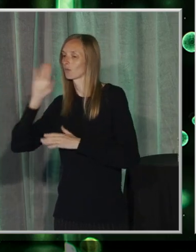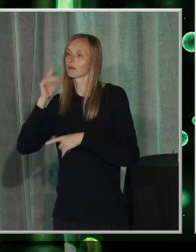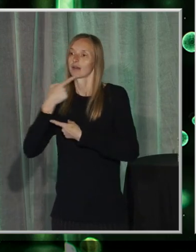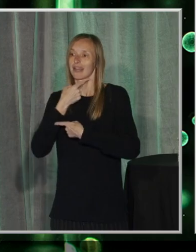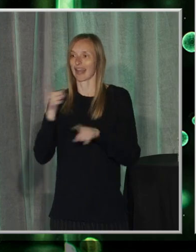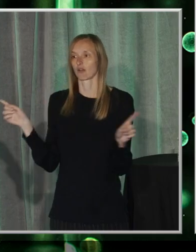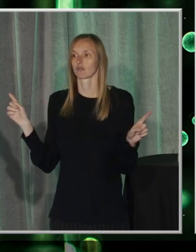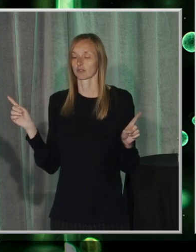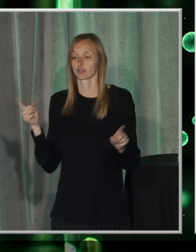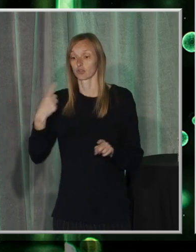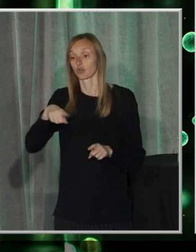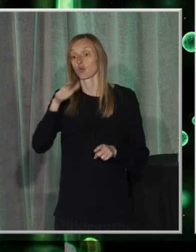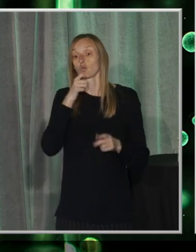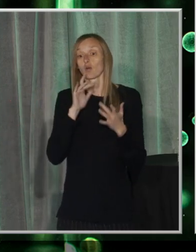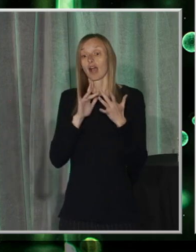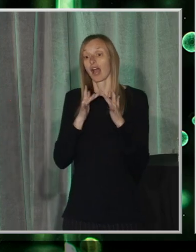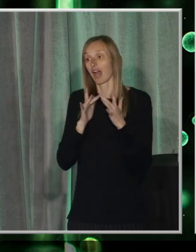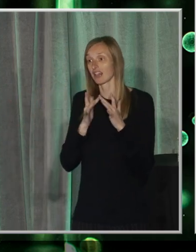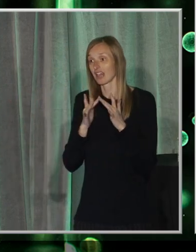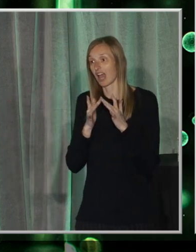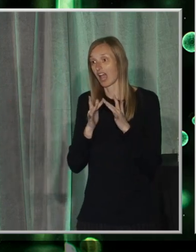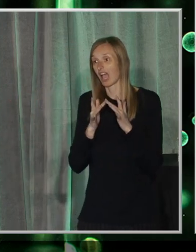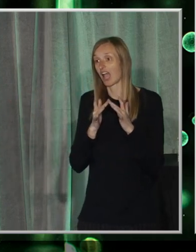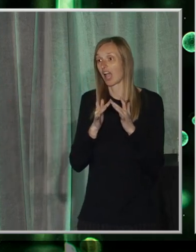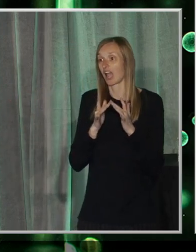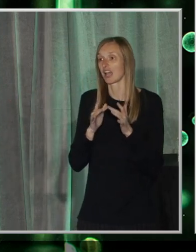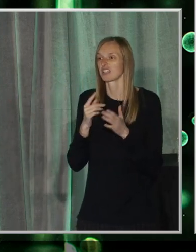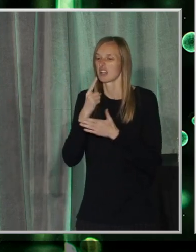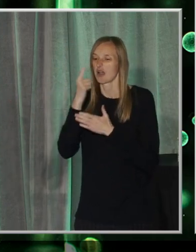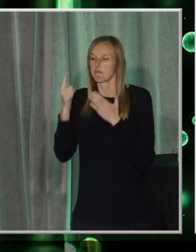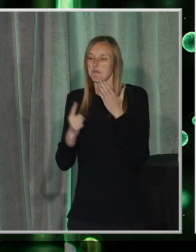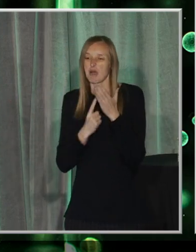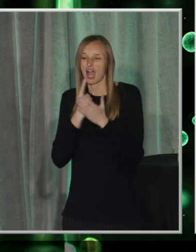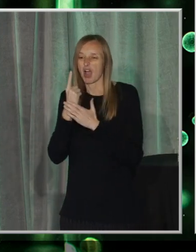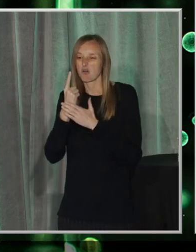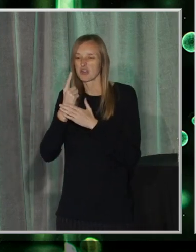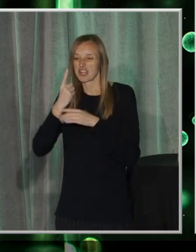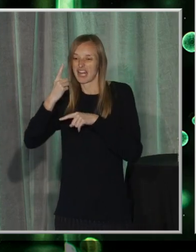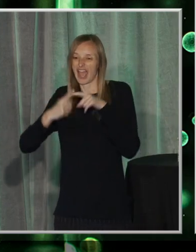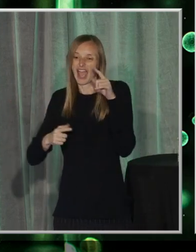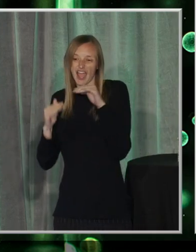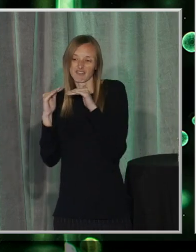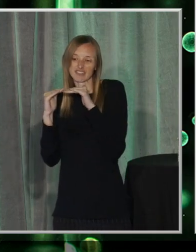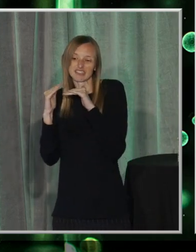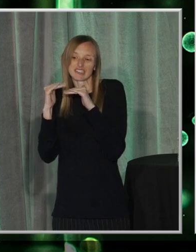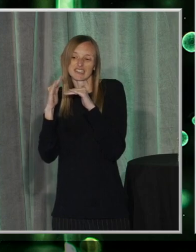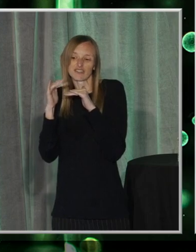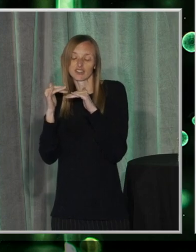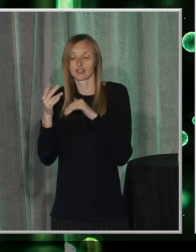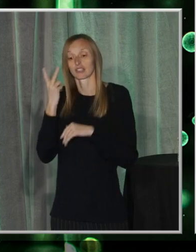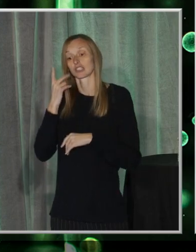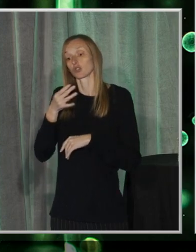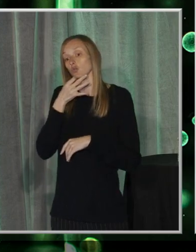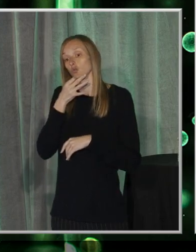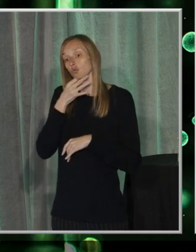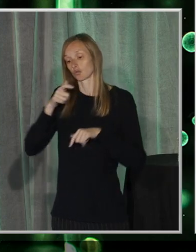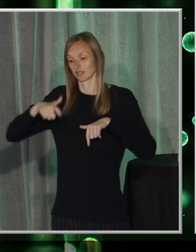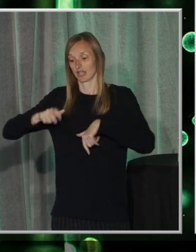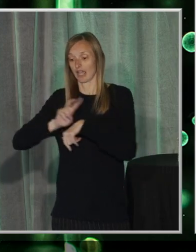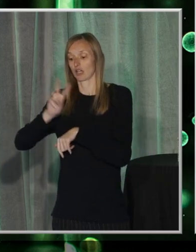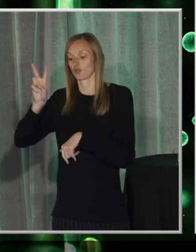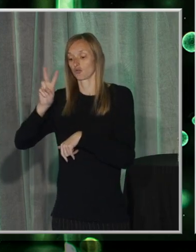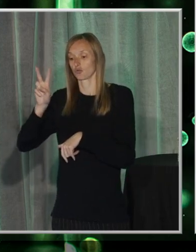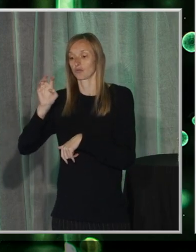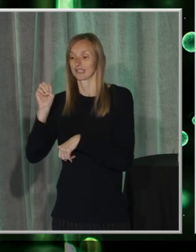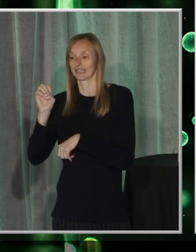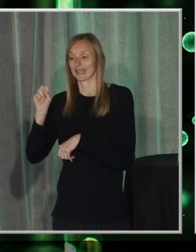For our online audience, that's a little bit of an hour and a half-ish from now, so we will see you soon at 2 p.m.